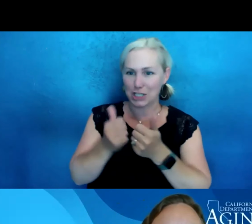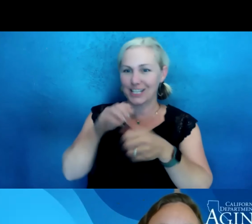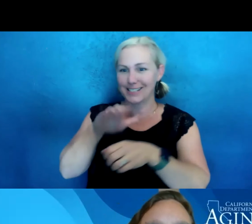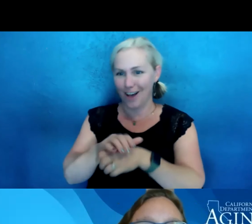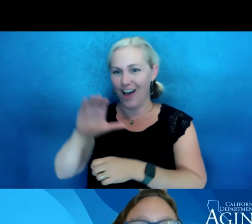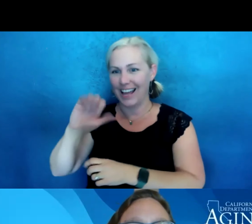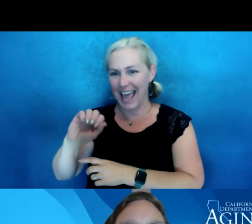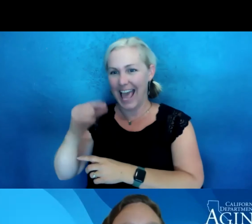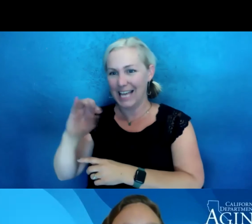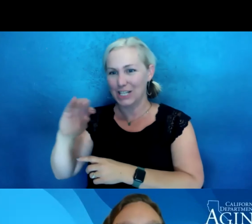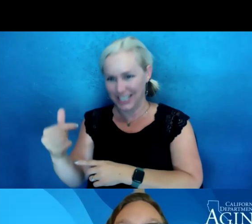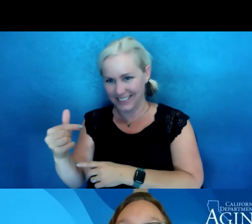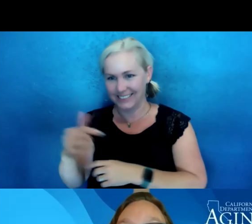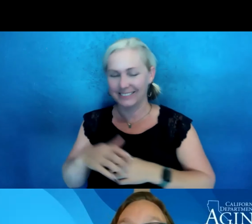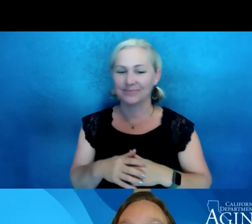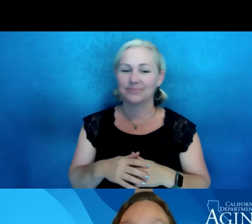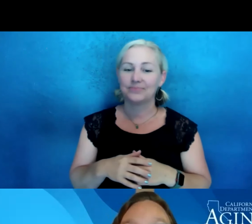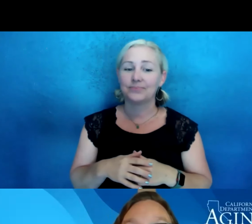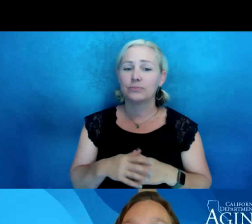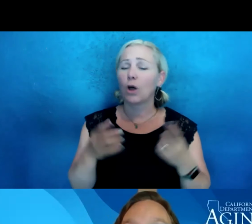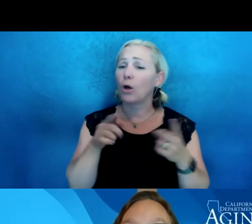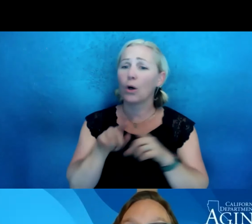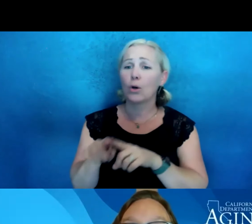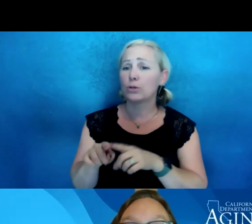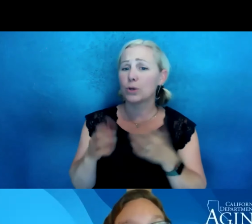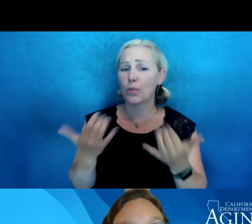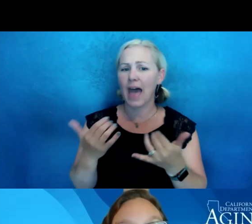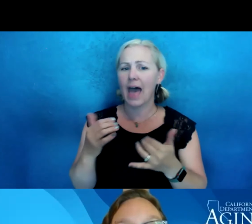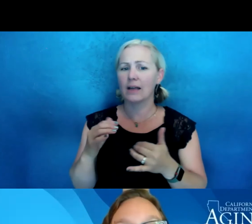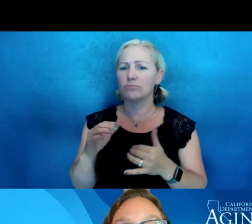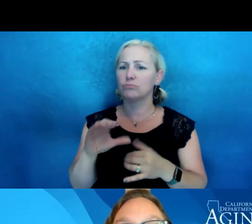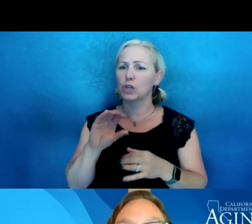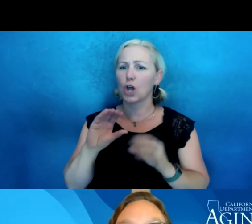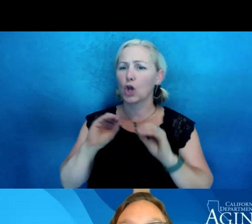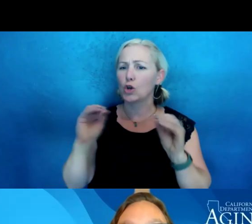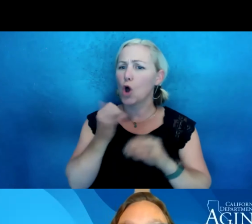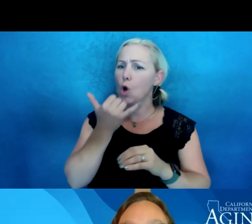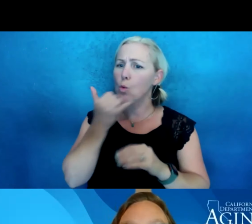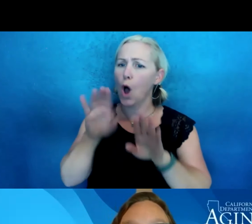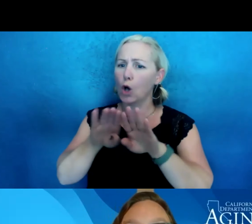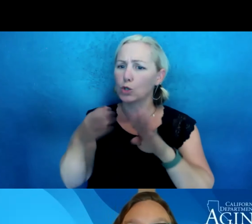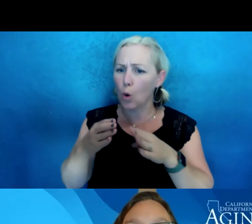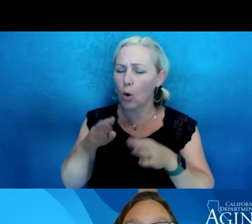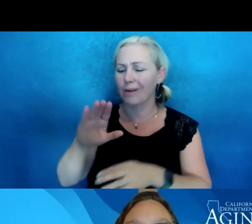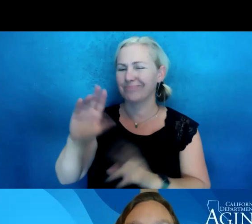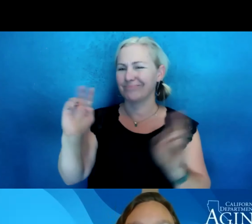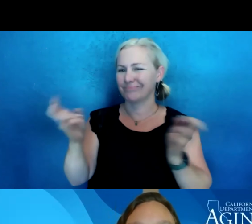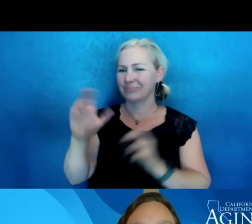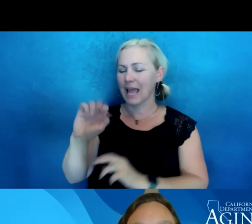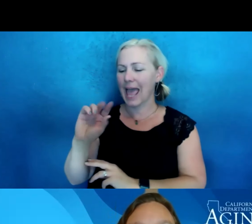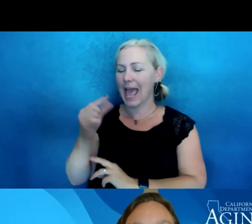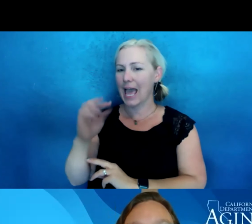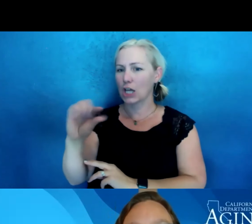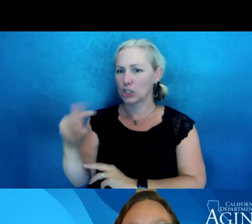as much as possible. It also said, let's look at that no wrong door or aging and disability resource connection so that we have that